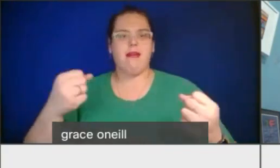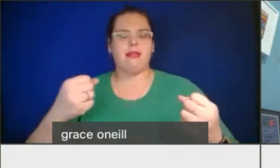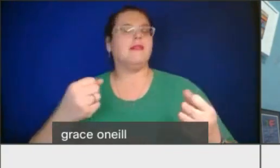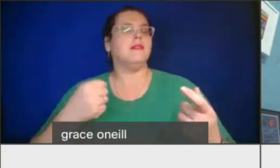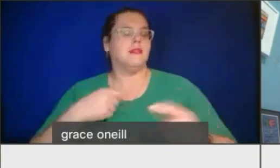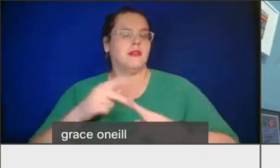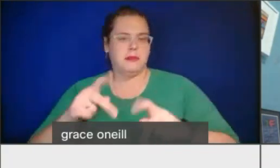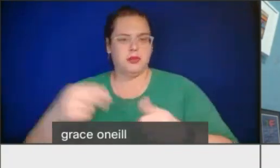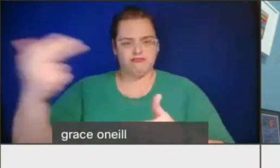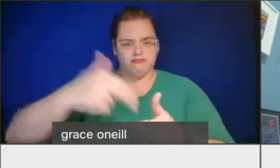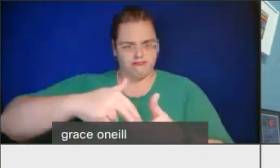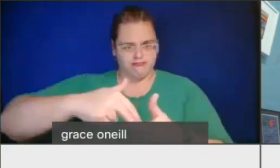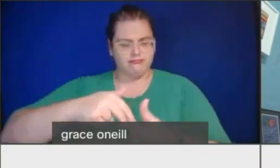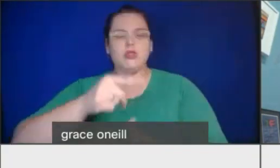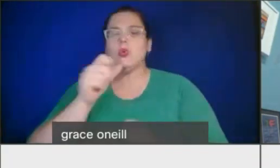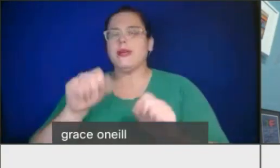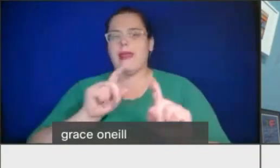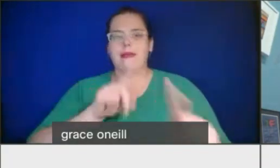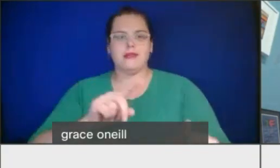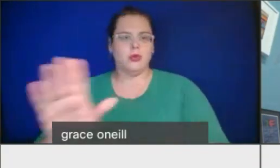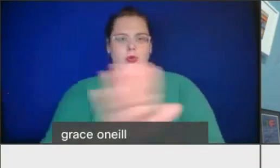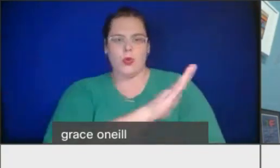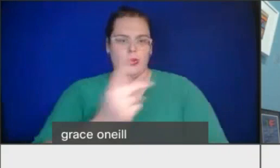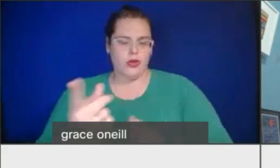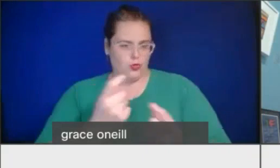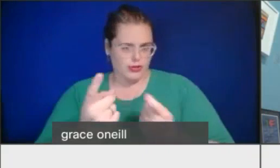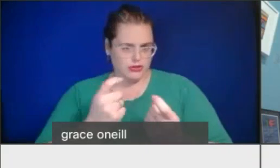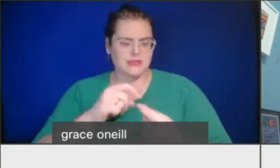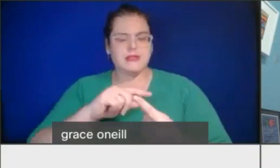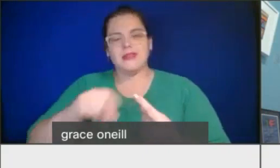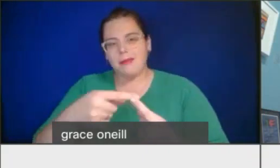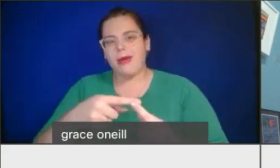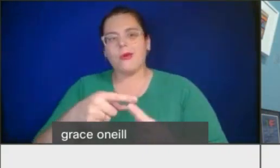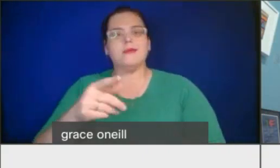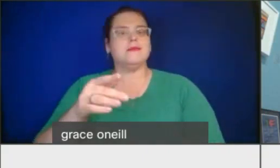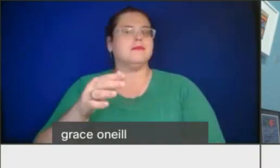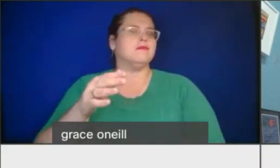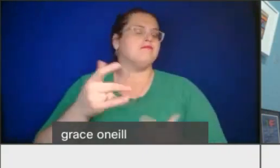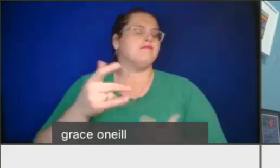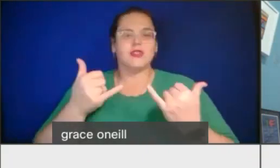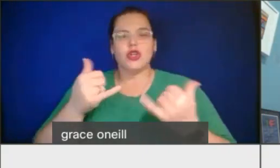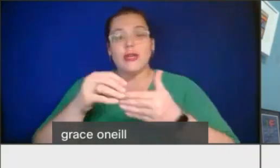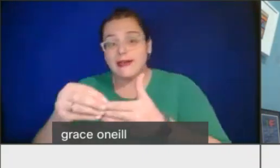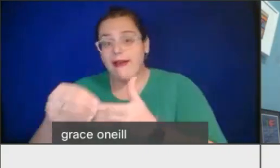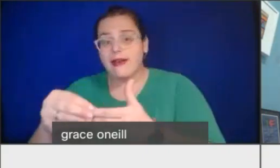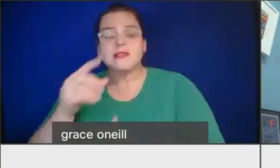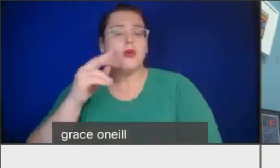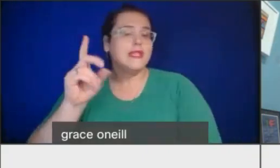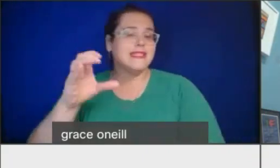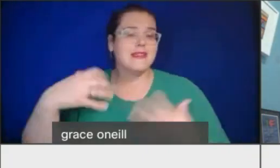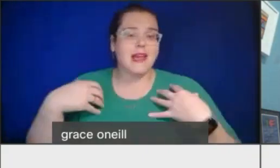answer questions regarding any of the current guidance from DC